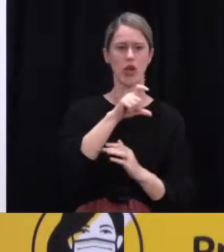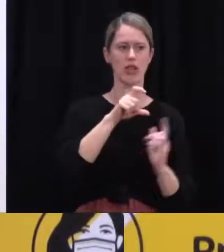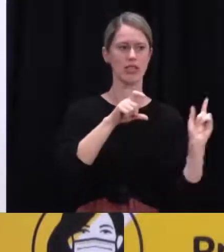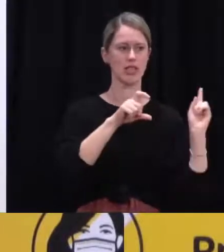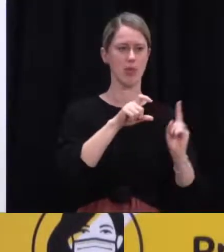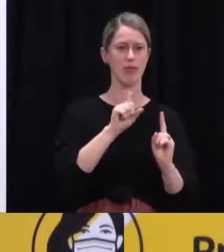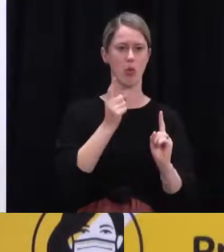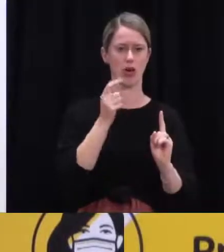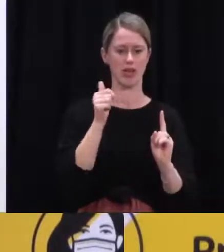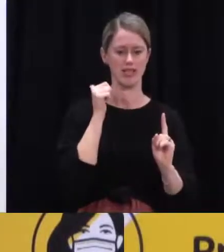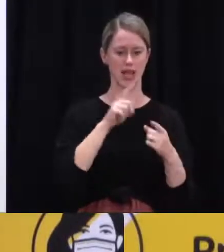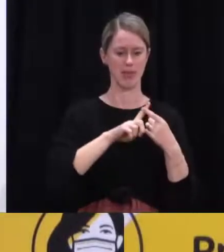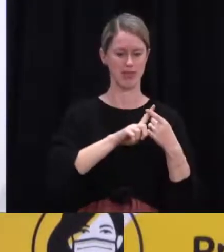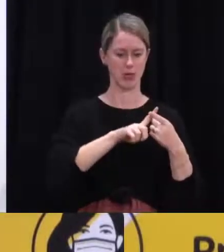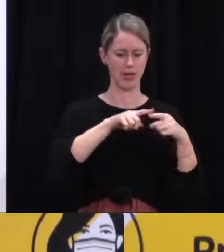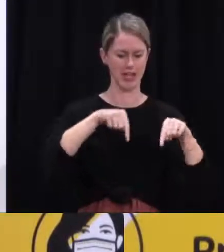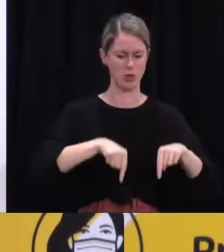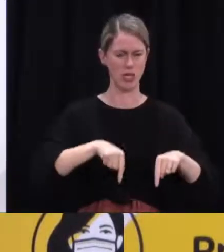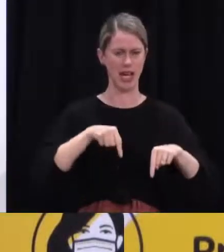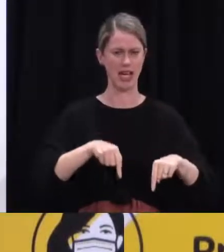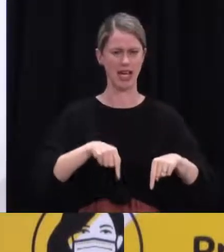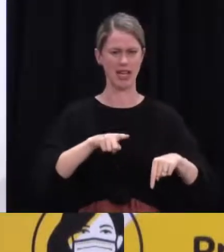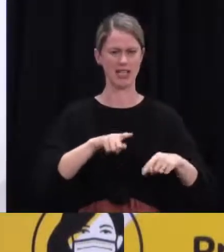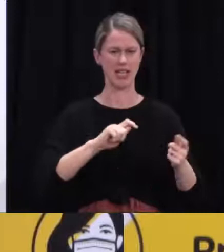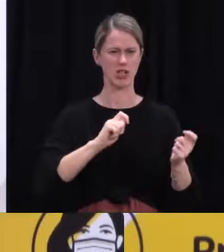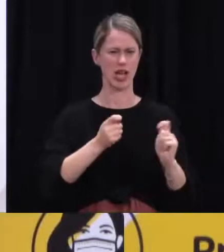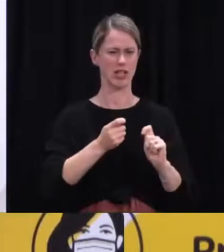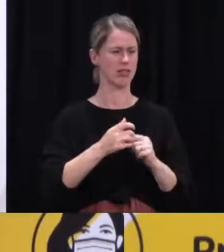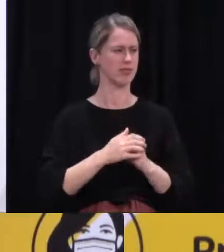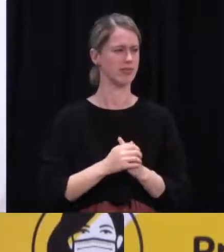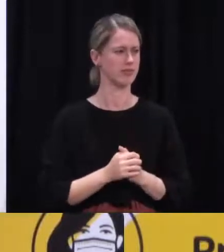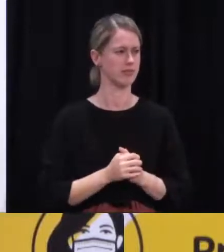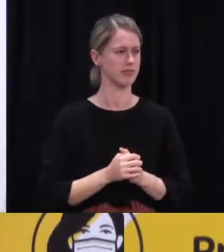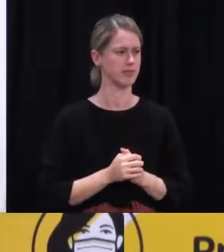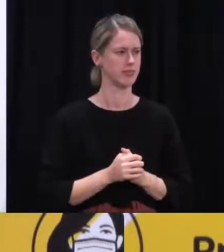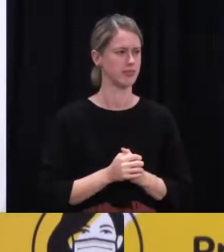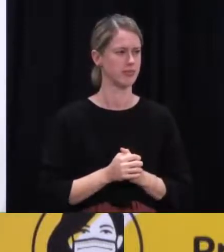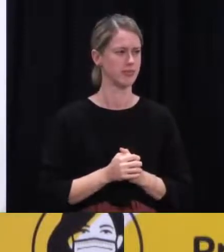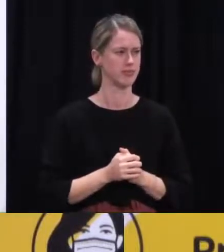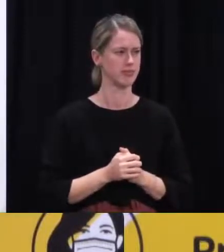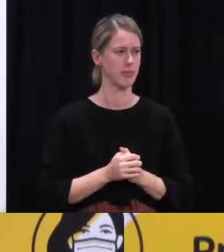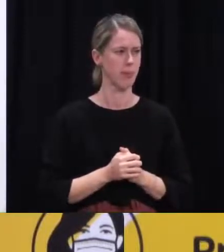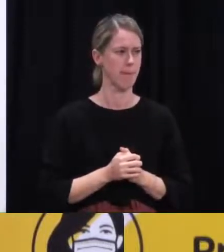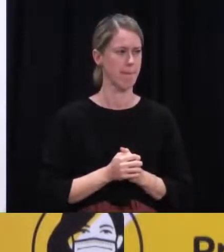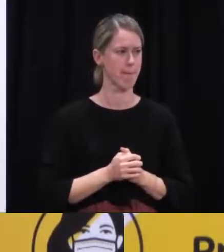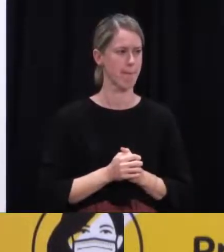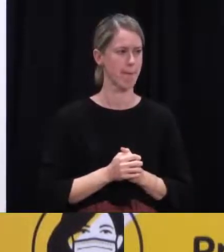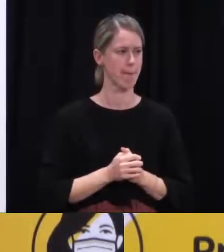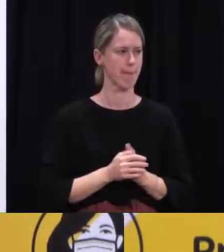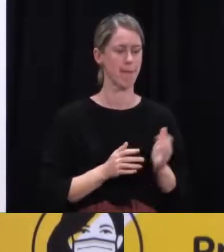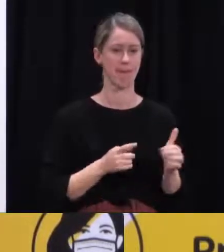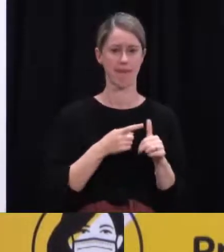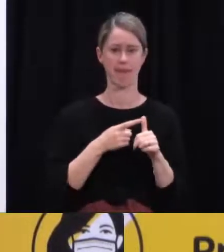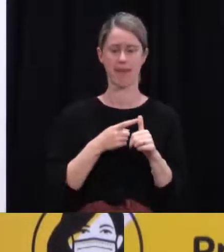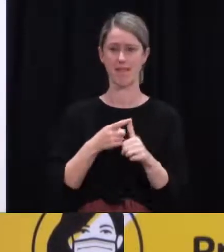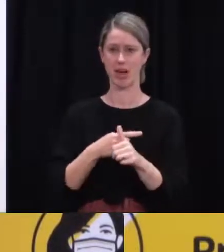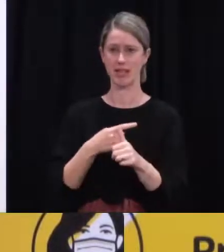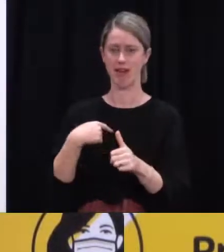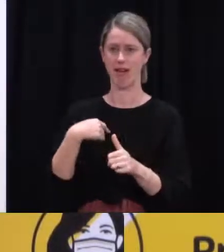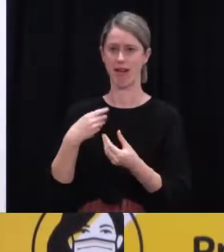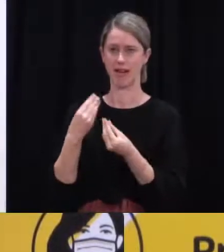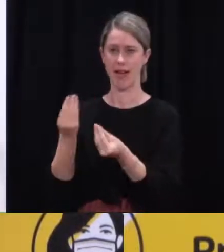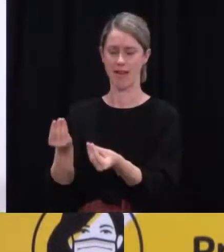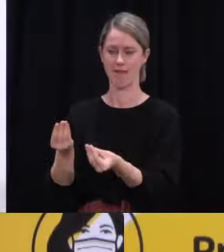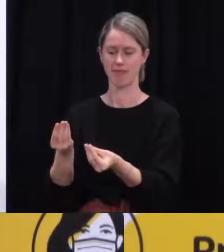Auckland yesterday and still being here today actually change? So just to rehearse that, the advice I was asked